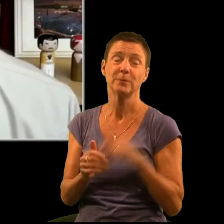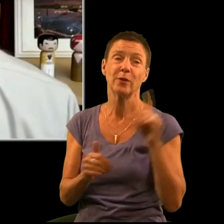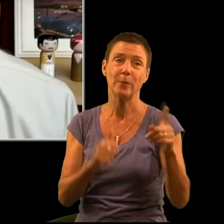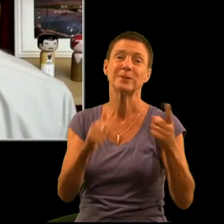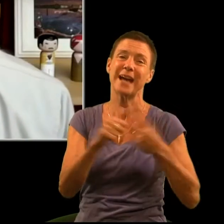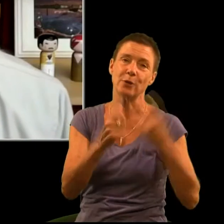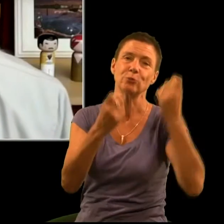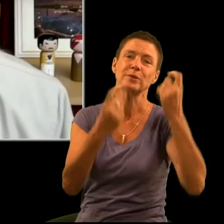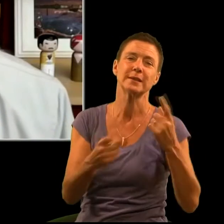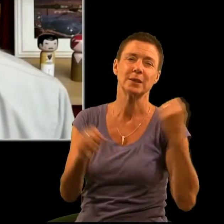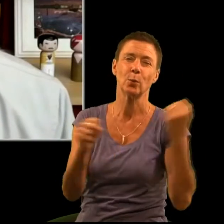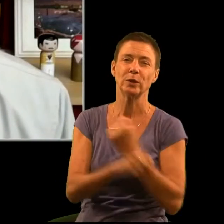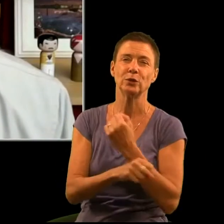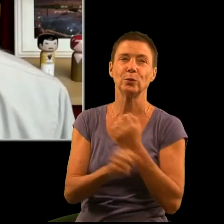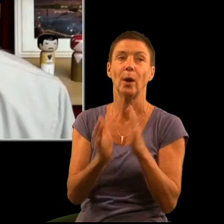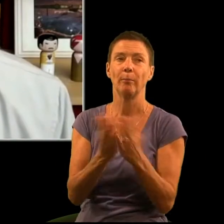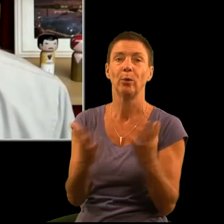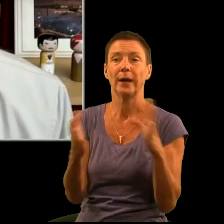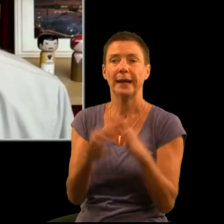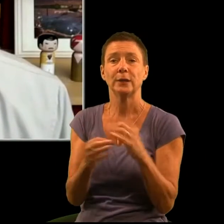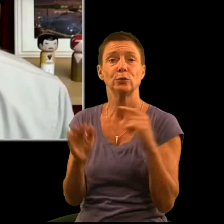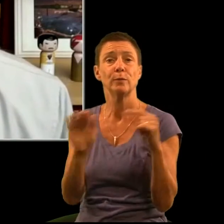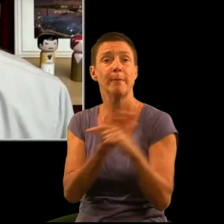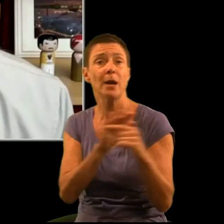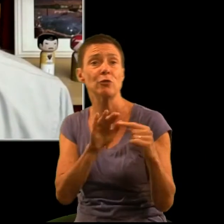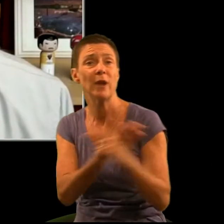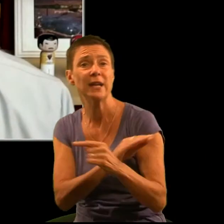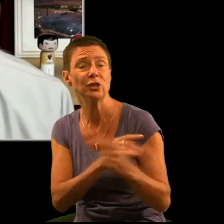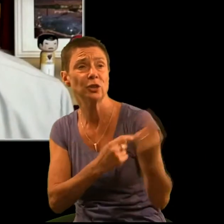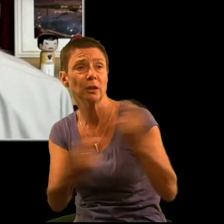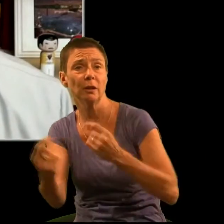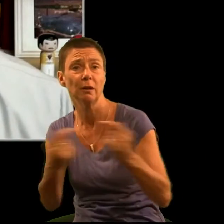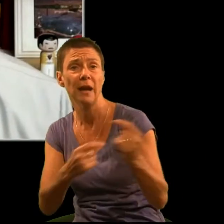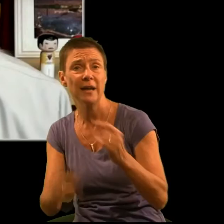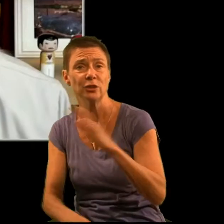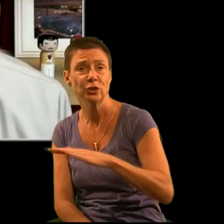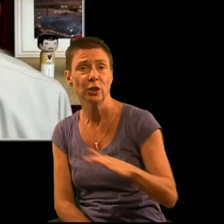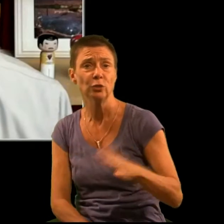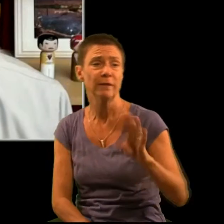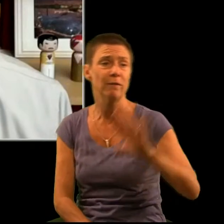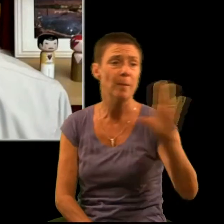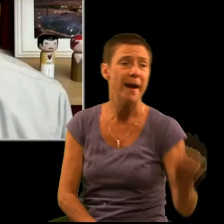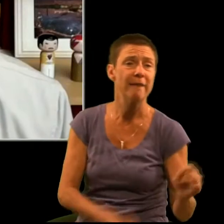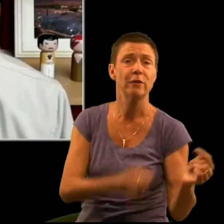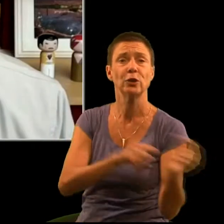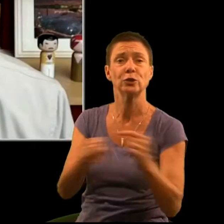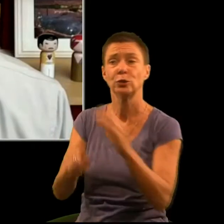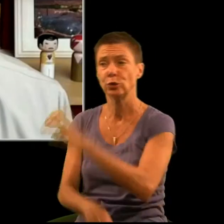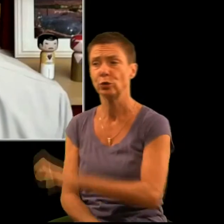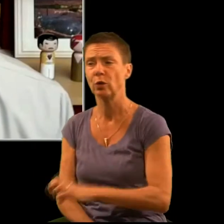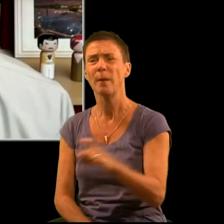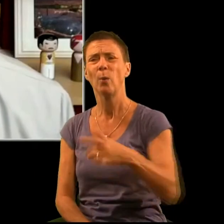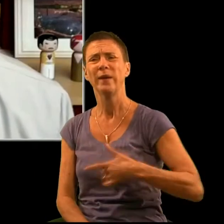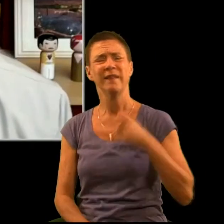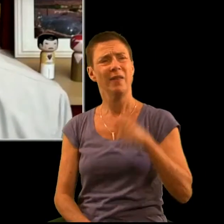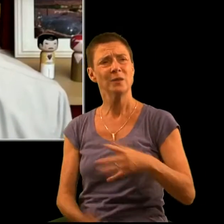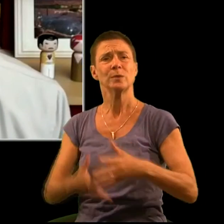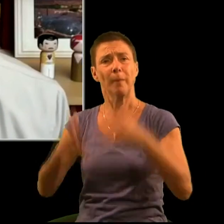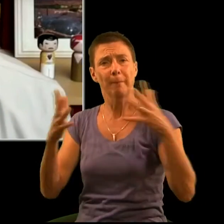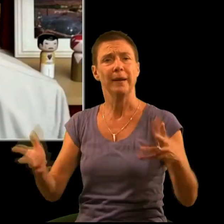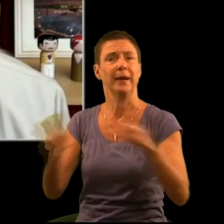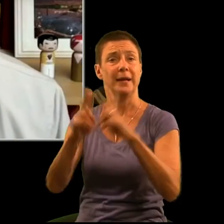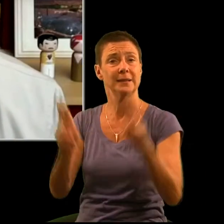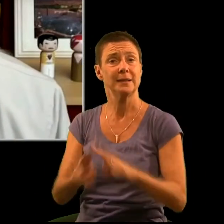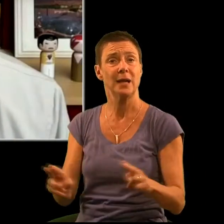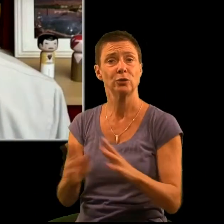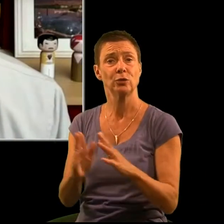that. And I'm not usually kind of an issues guy, but we just felt that was a problem, international problem, that